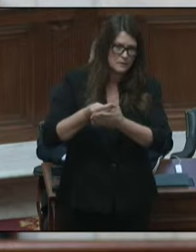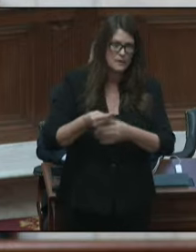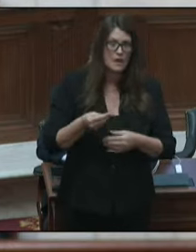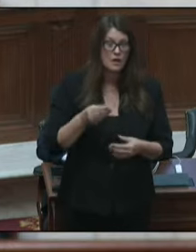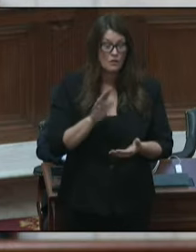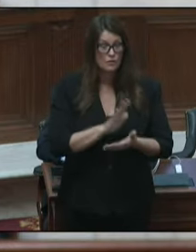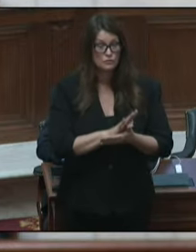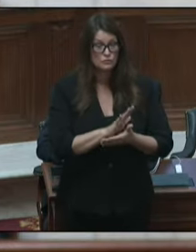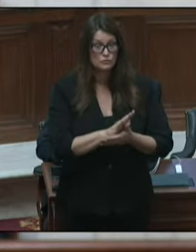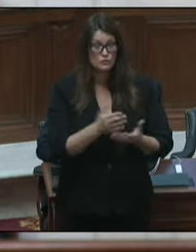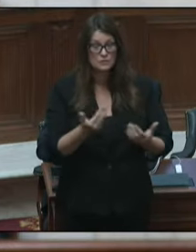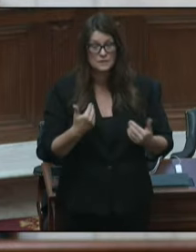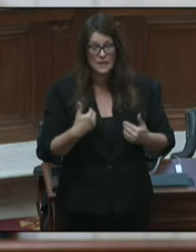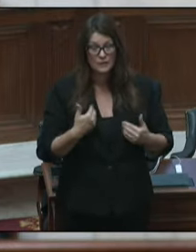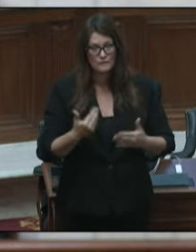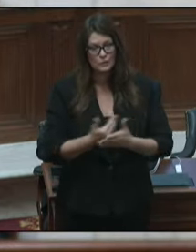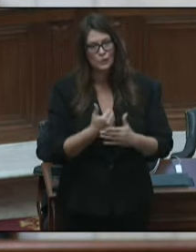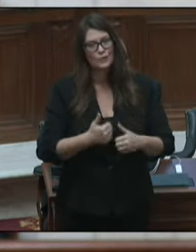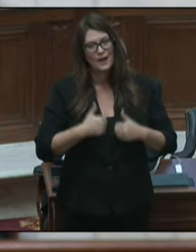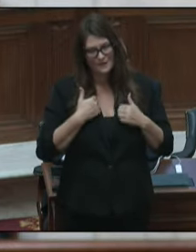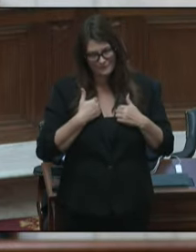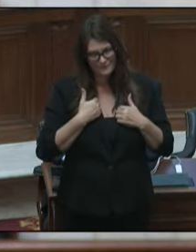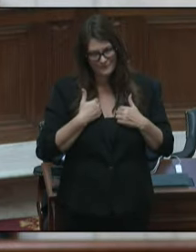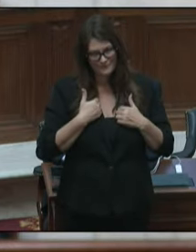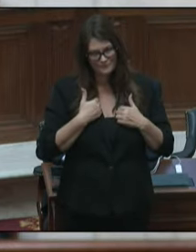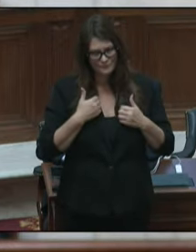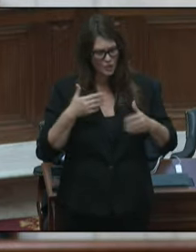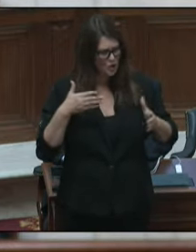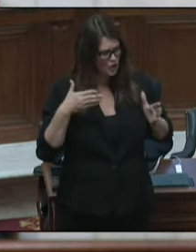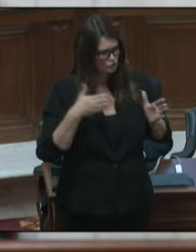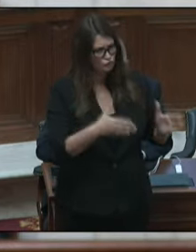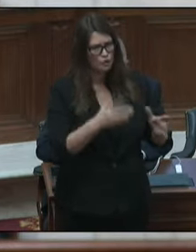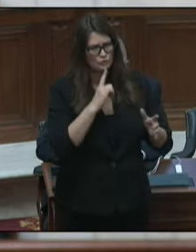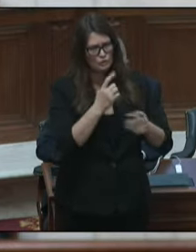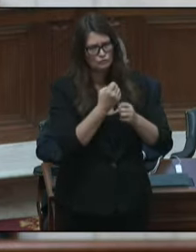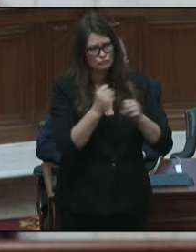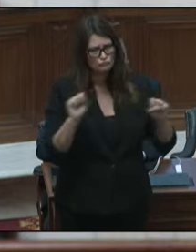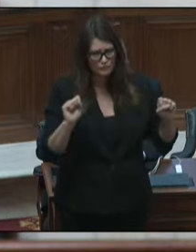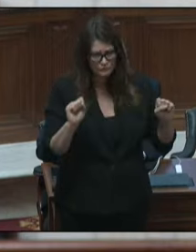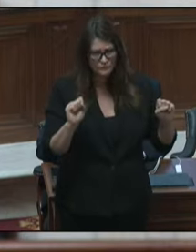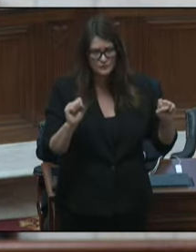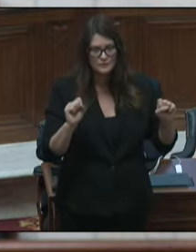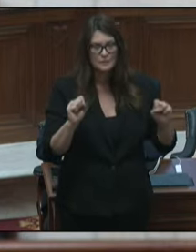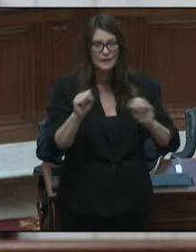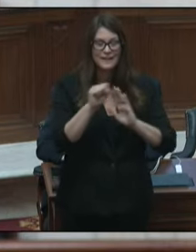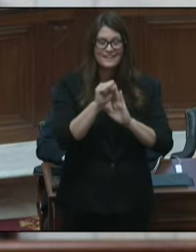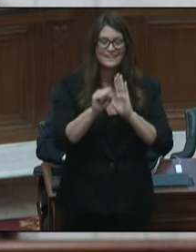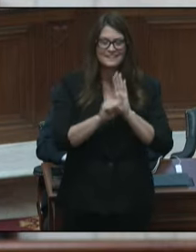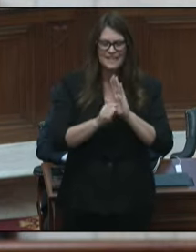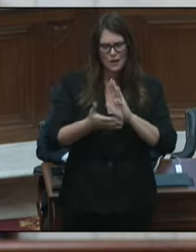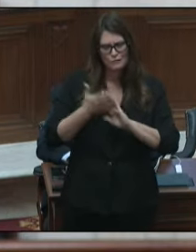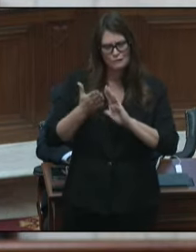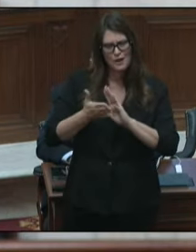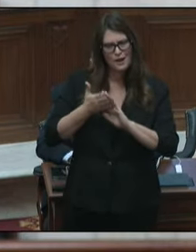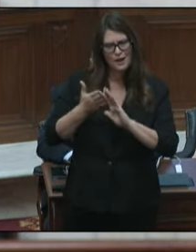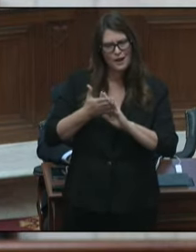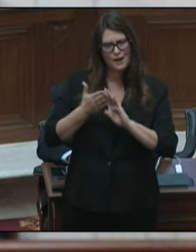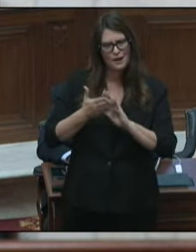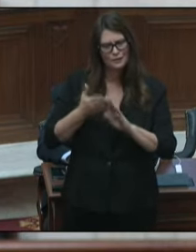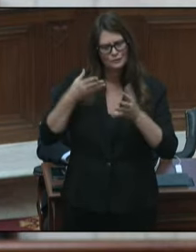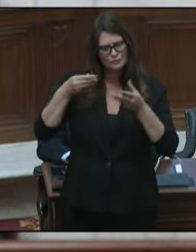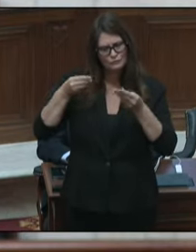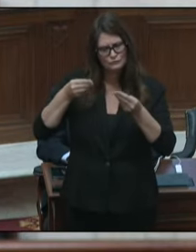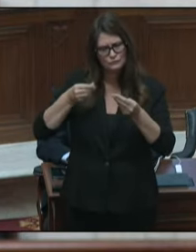Our schools now have new life. Our streets are safer, and our state runs like a